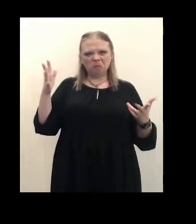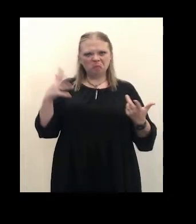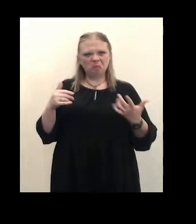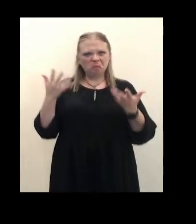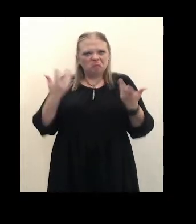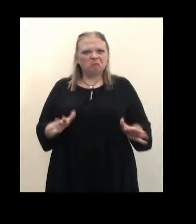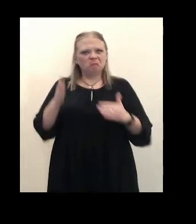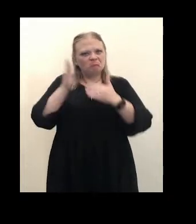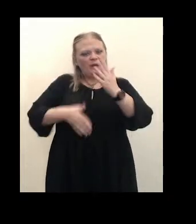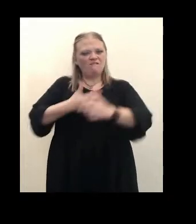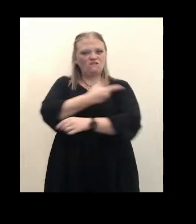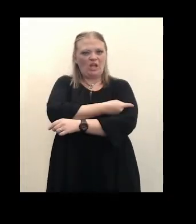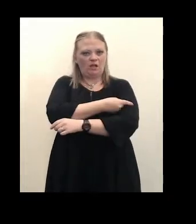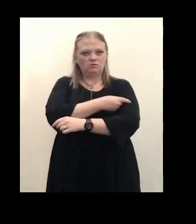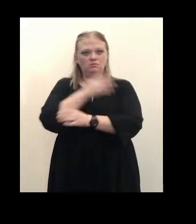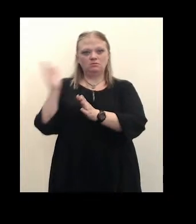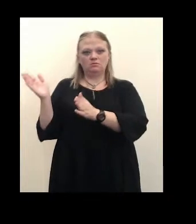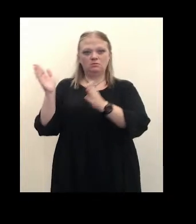about